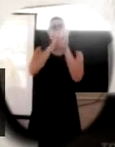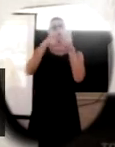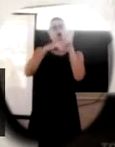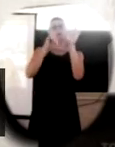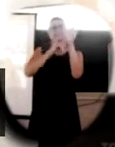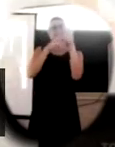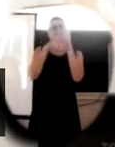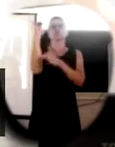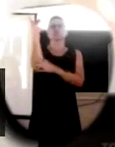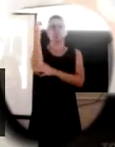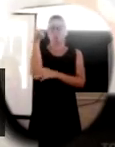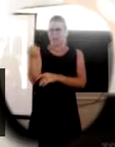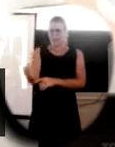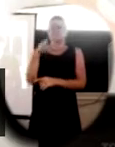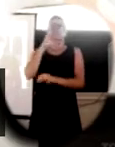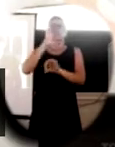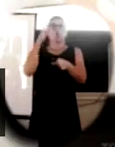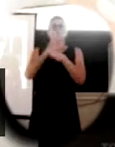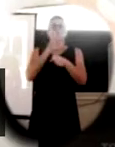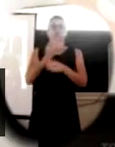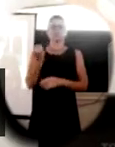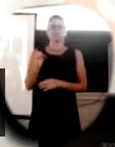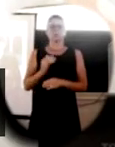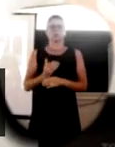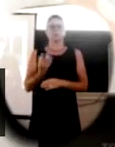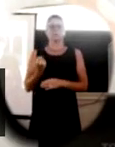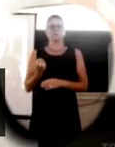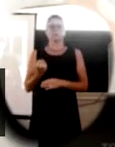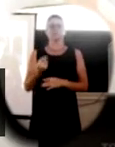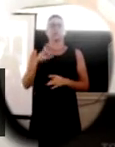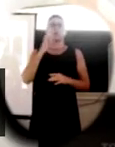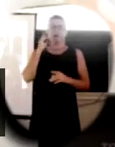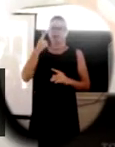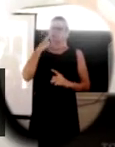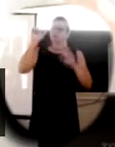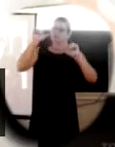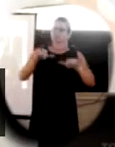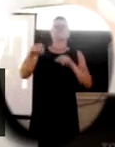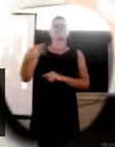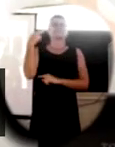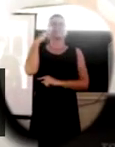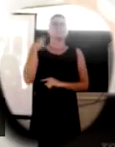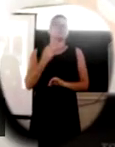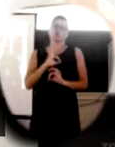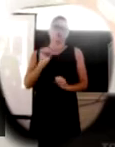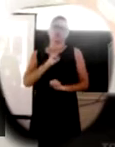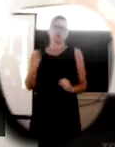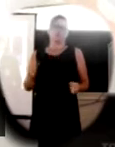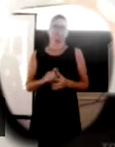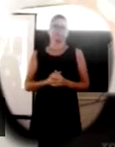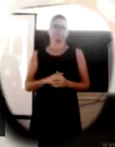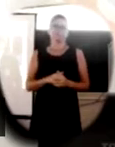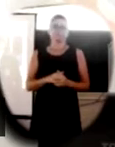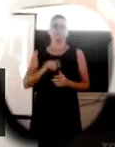The official diagnosis of Joseph's profound hearing loss came as no surprise to me a couple of weeks later, but nothing